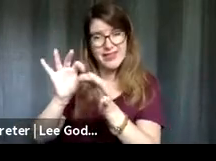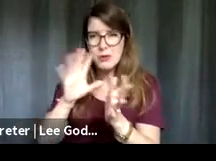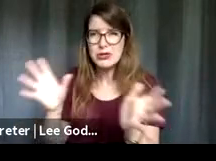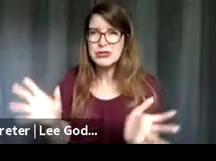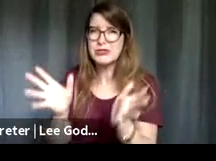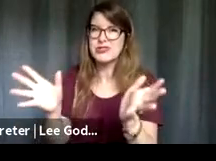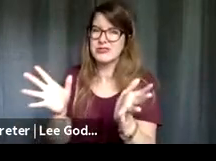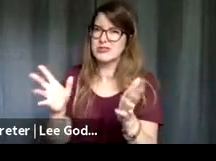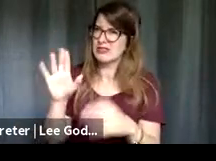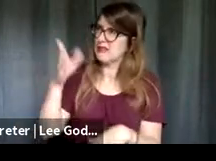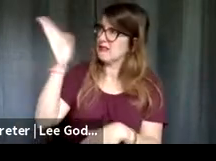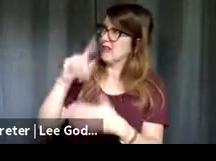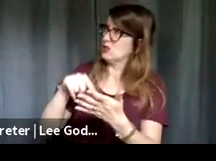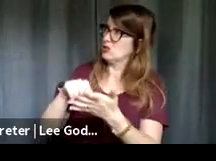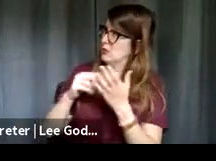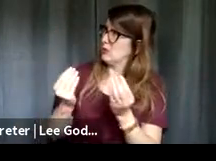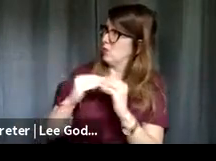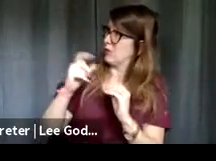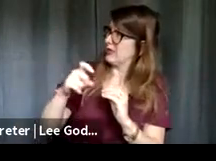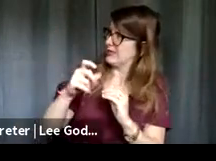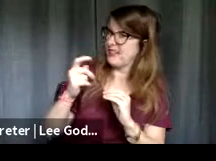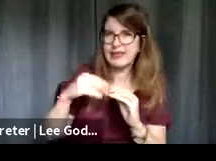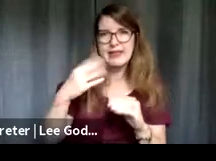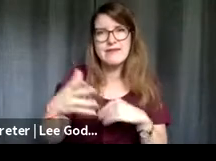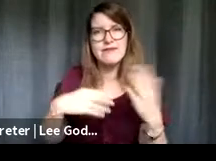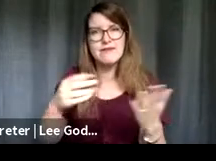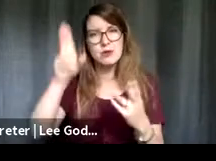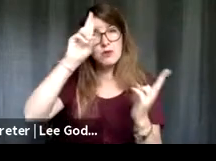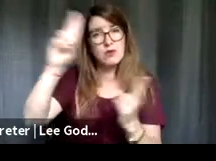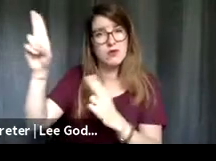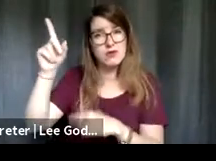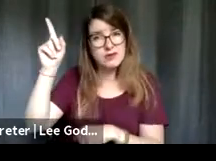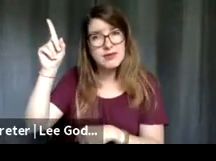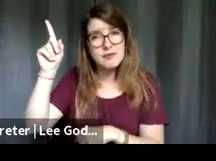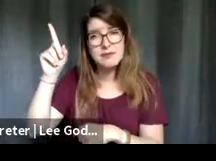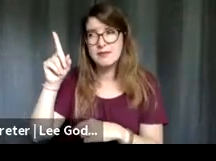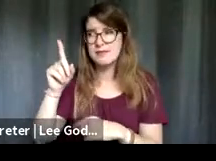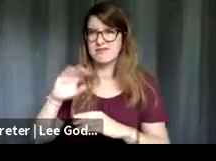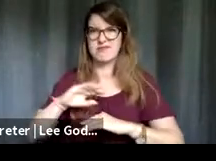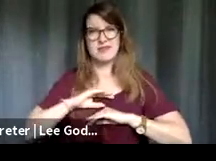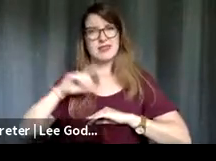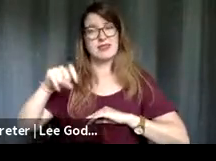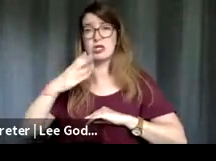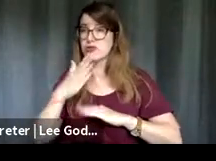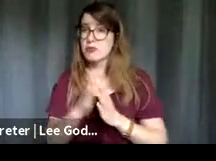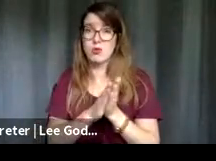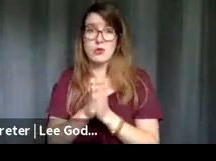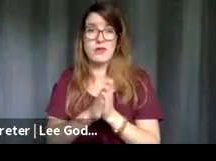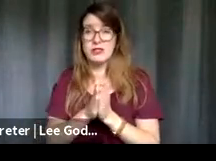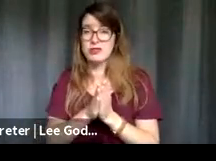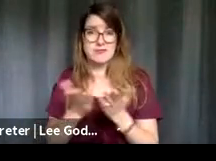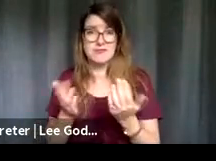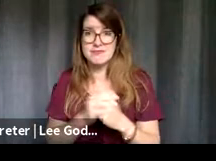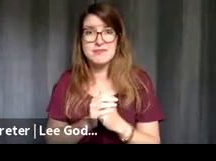God to show me more needs and give to honor him, meeting more and more needs. It's a good motivation to stretch your